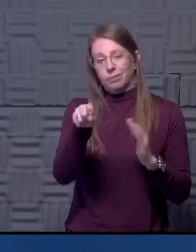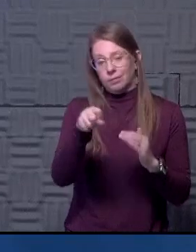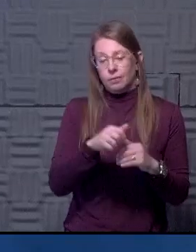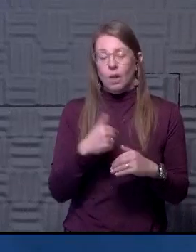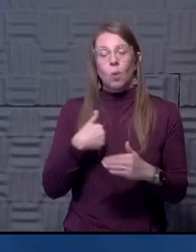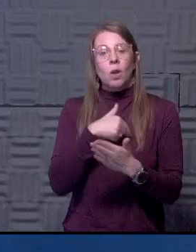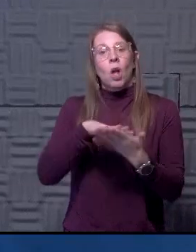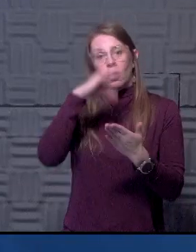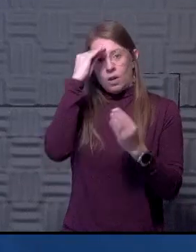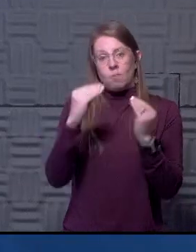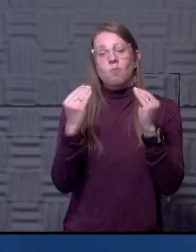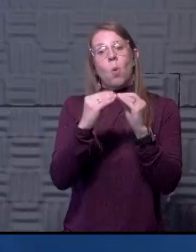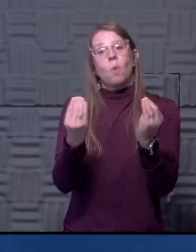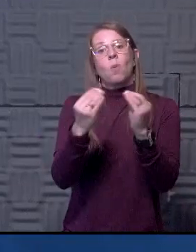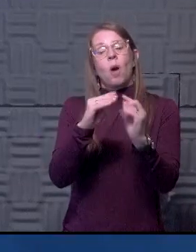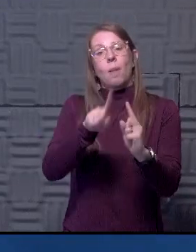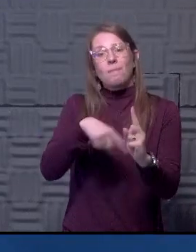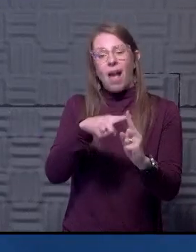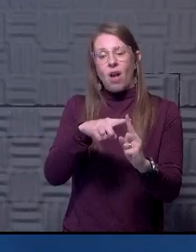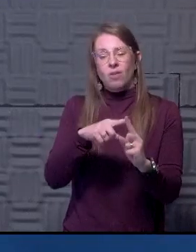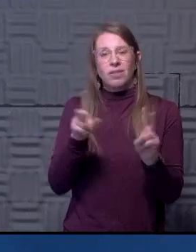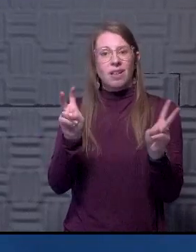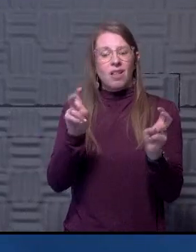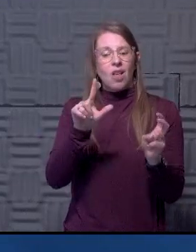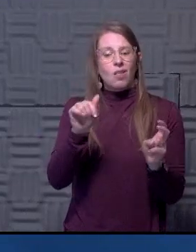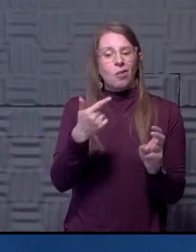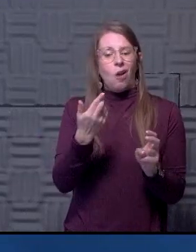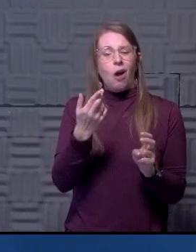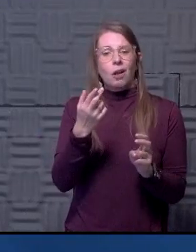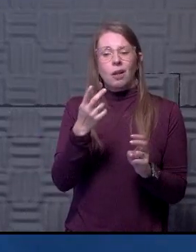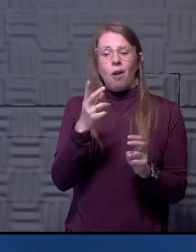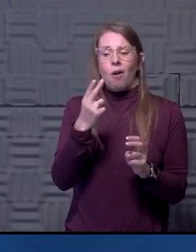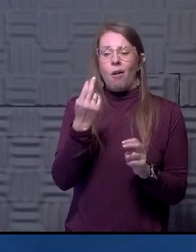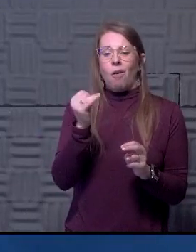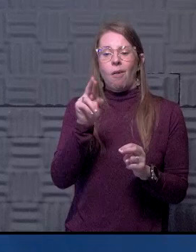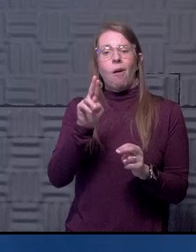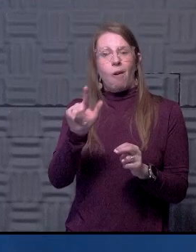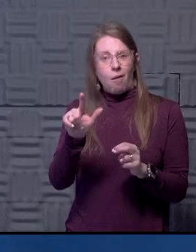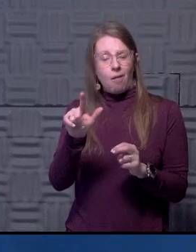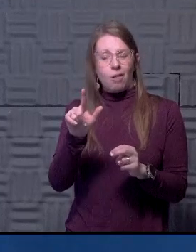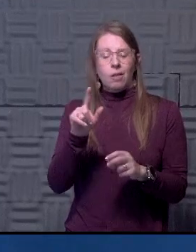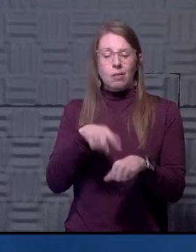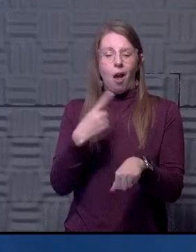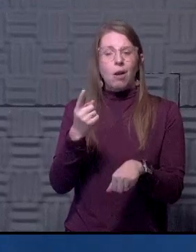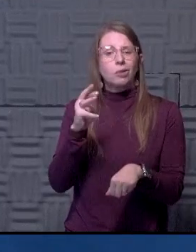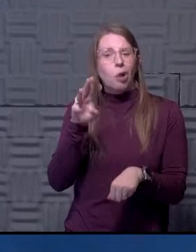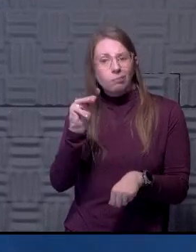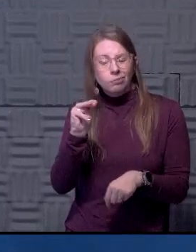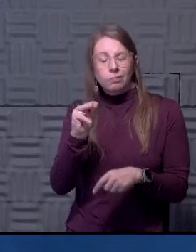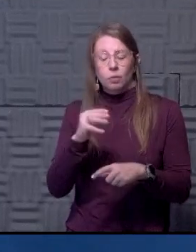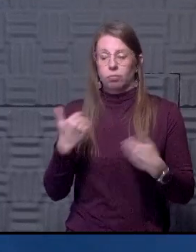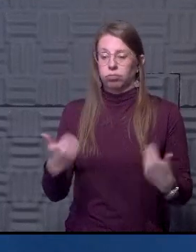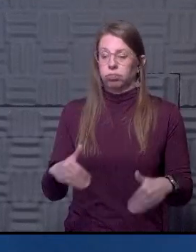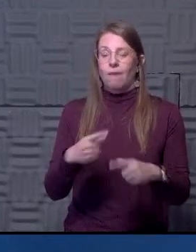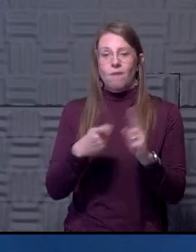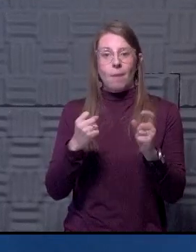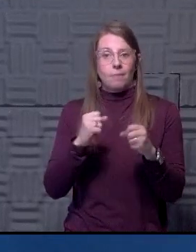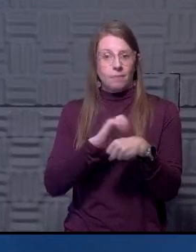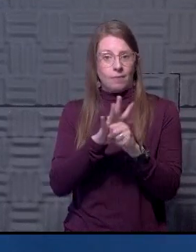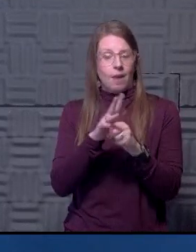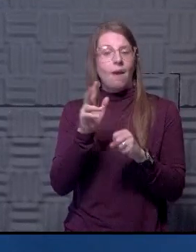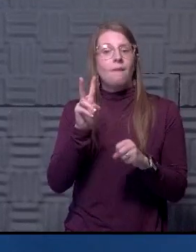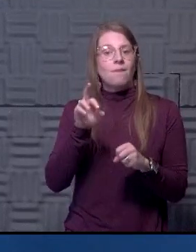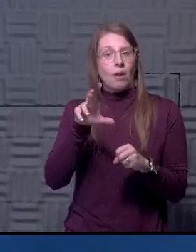We're learning more and more about that long-term complications from this virus. This is unlike any other virus that we've seen. We certainly have seen with